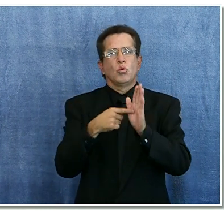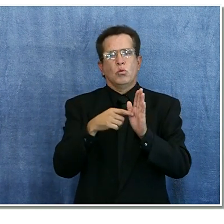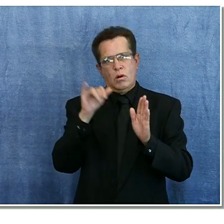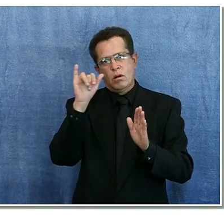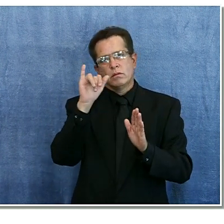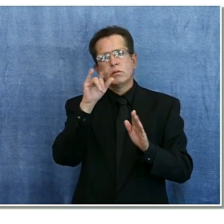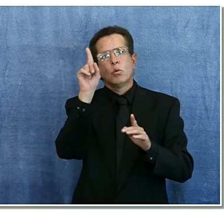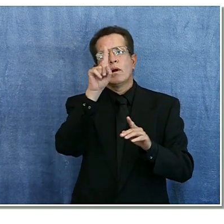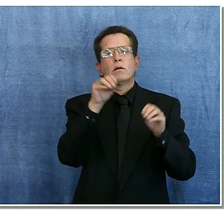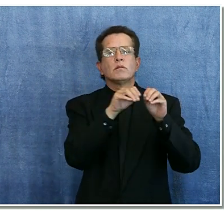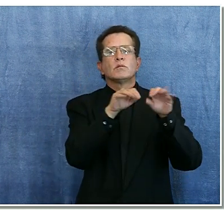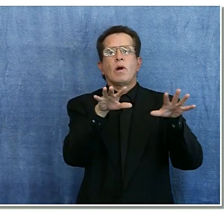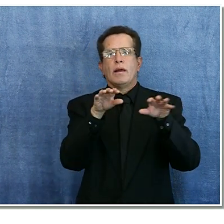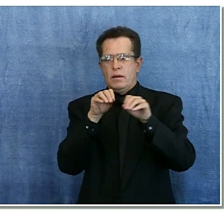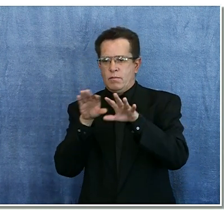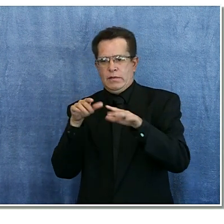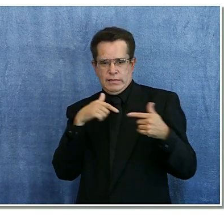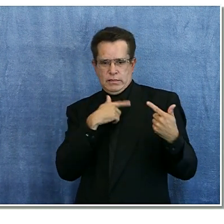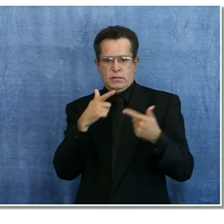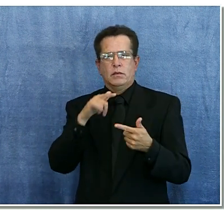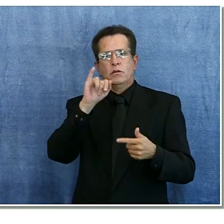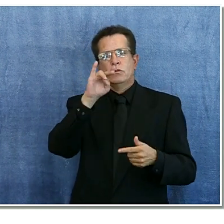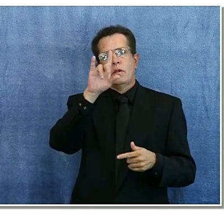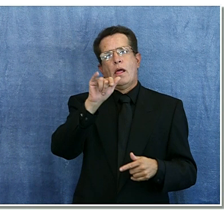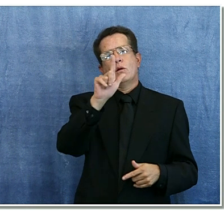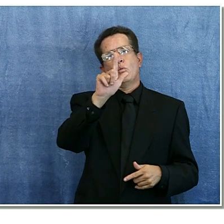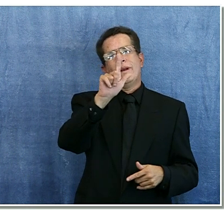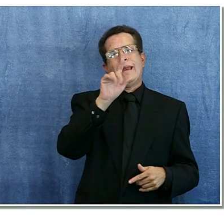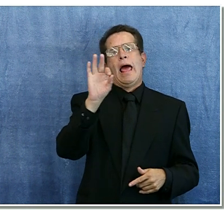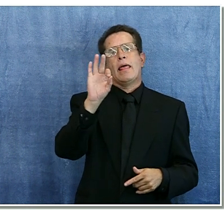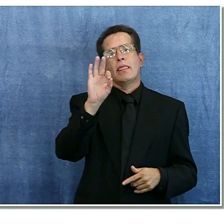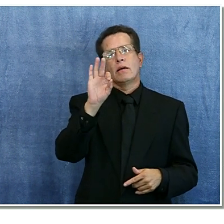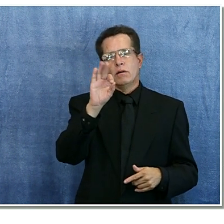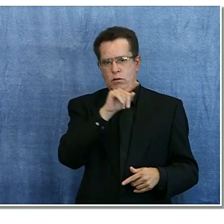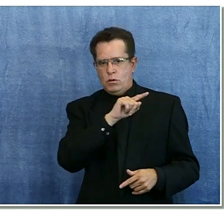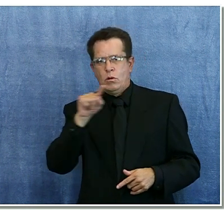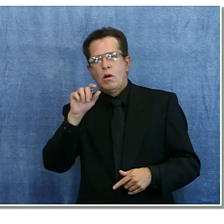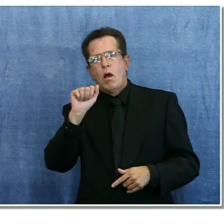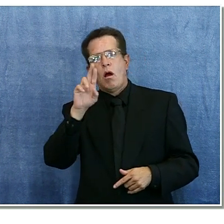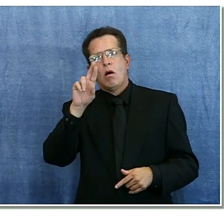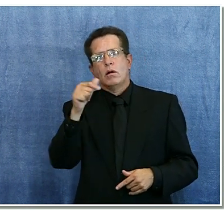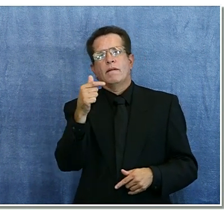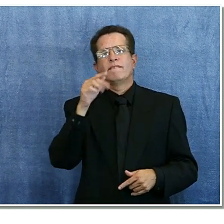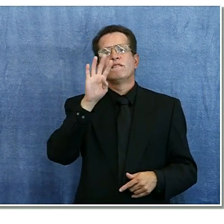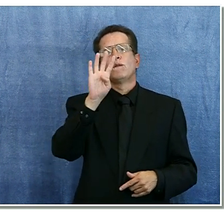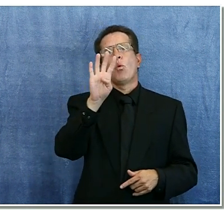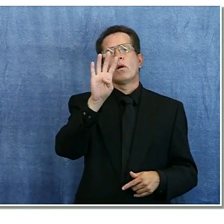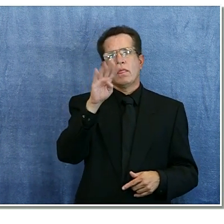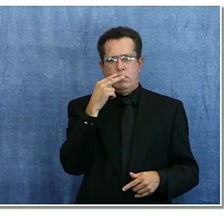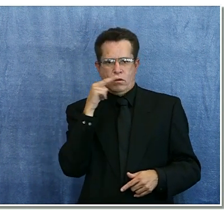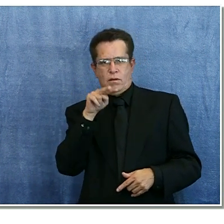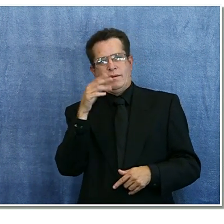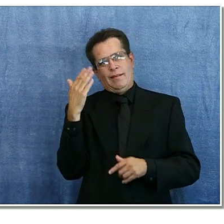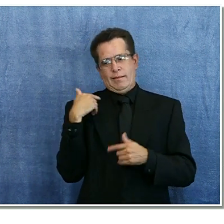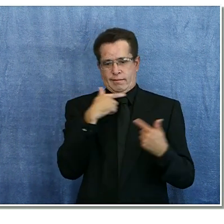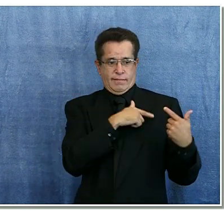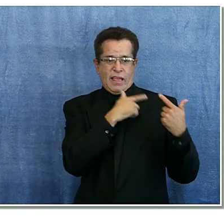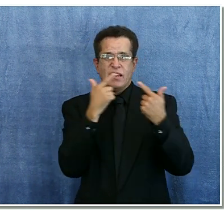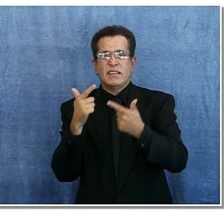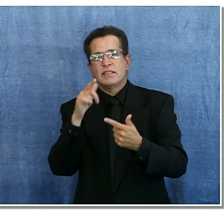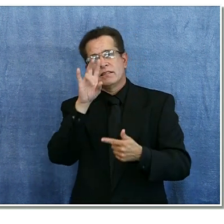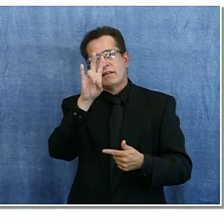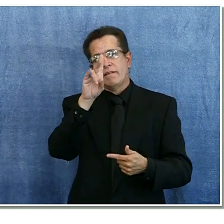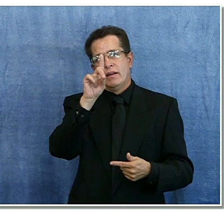since July 29th through August 4th. This is the last 7 days. It